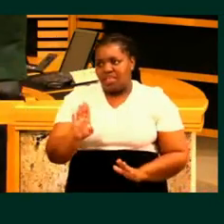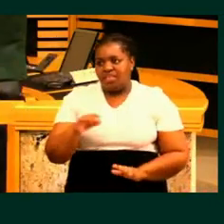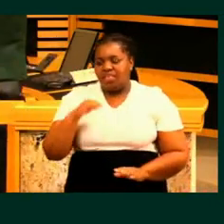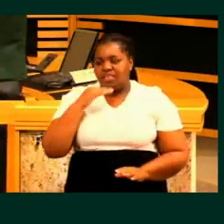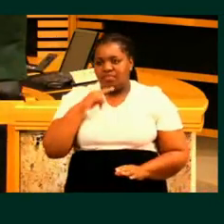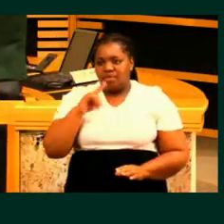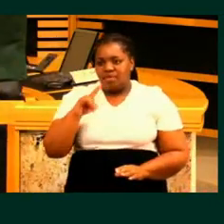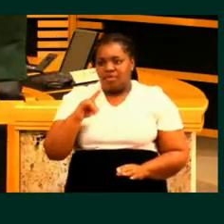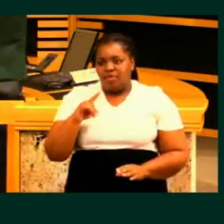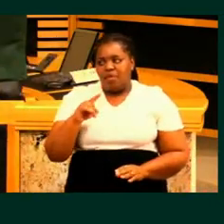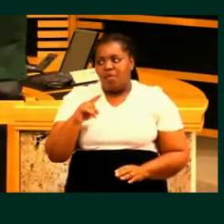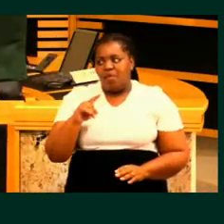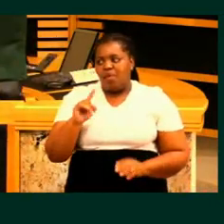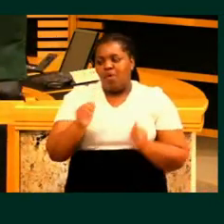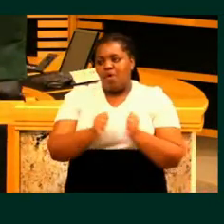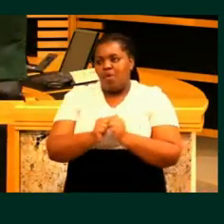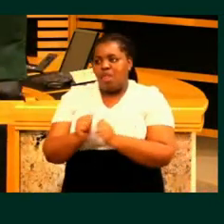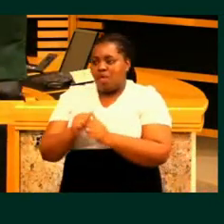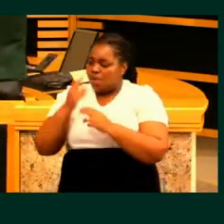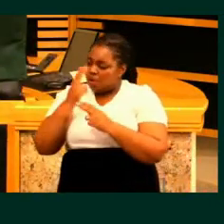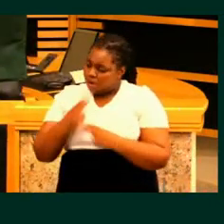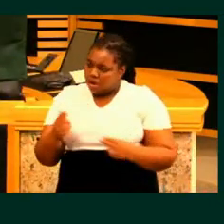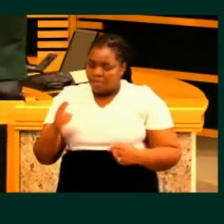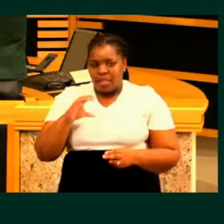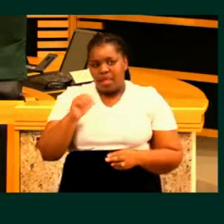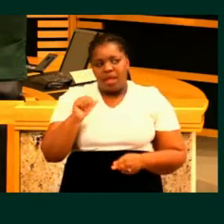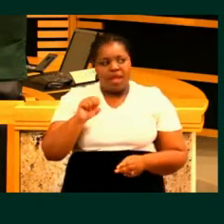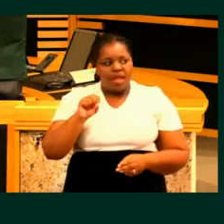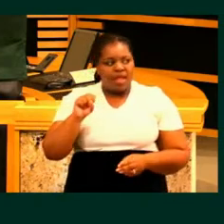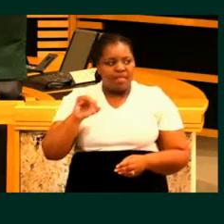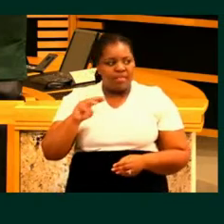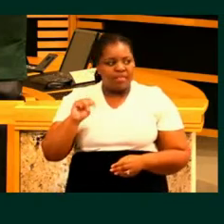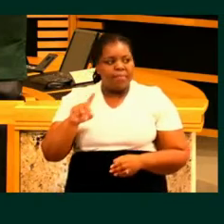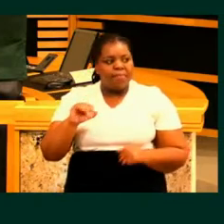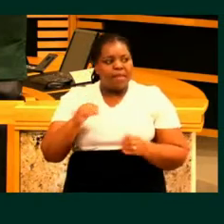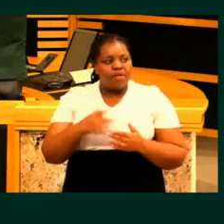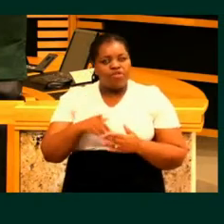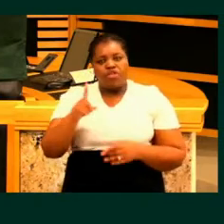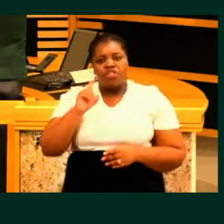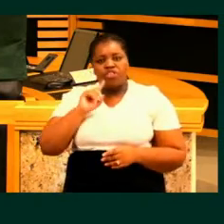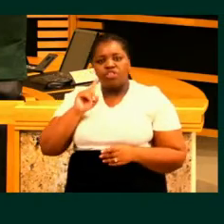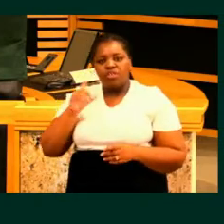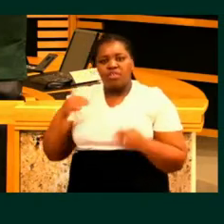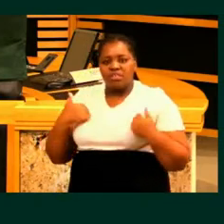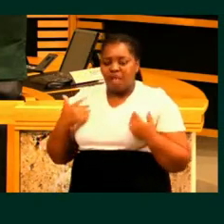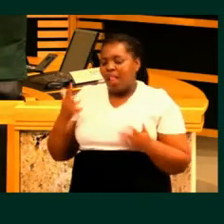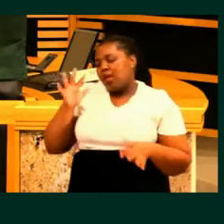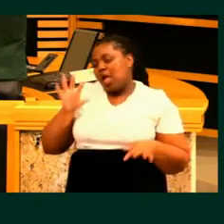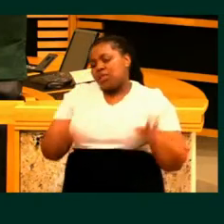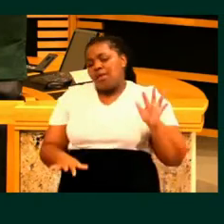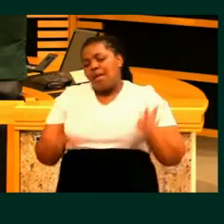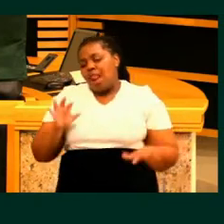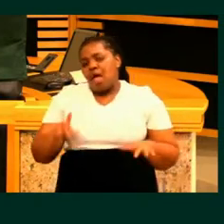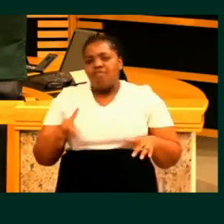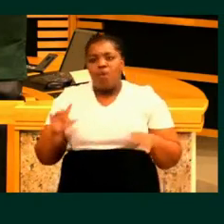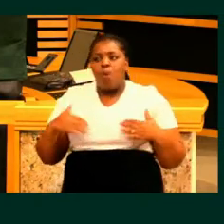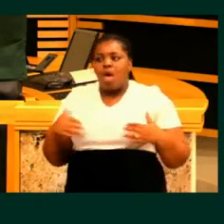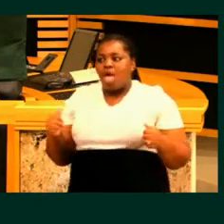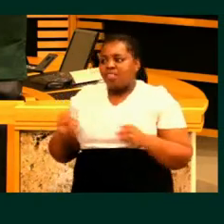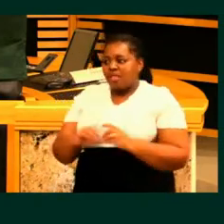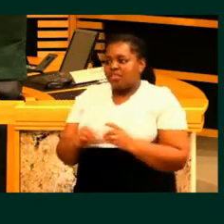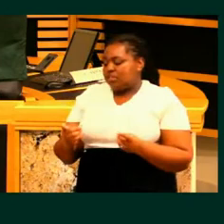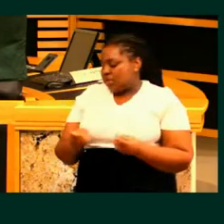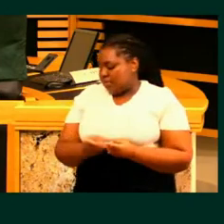quoted by my colleague honorable yusf kasim by teachers is starting to become similar to the health Department's